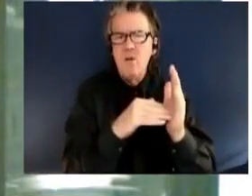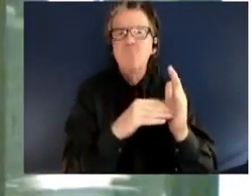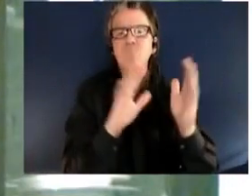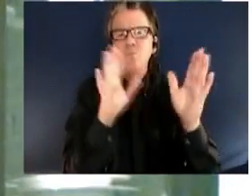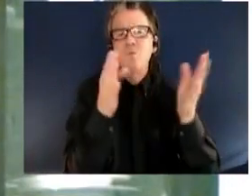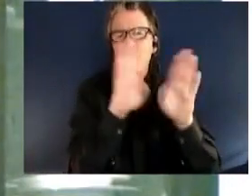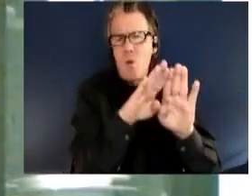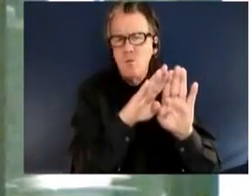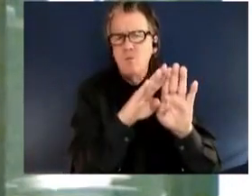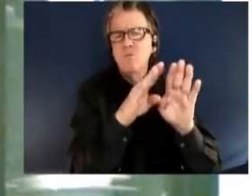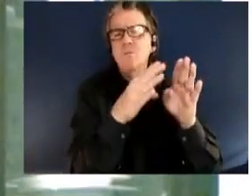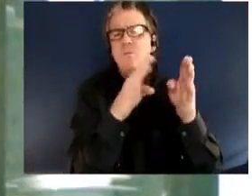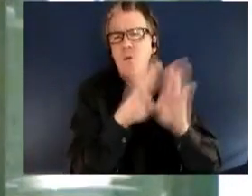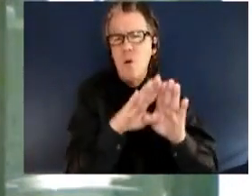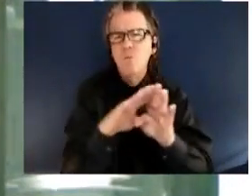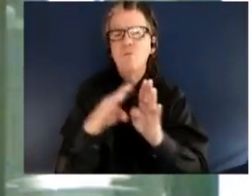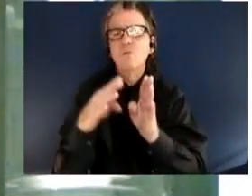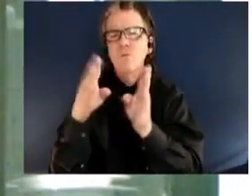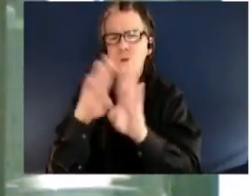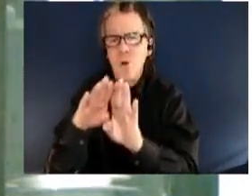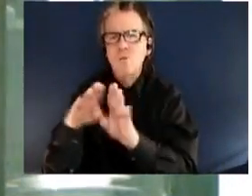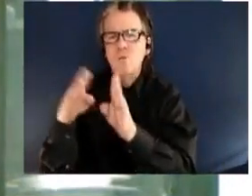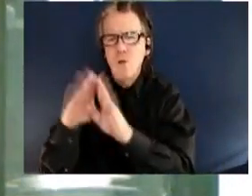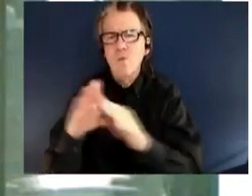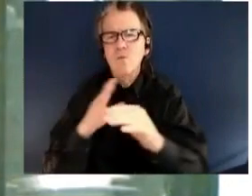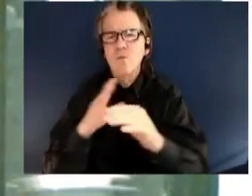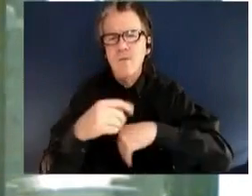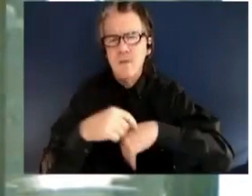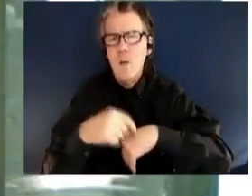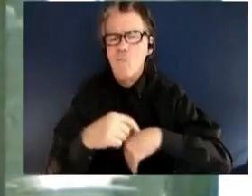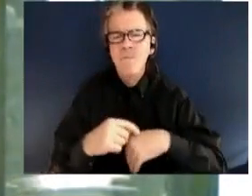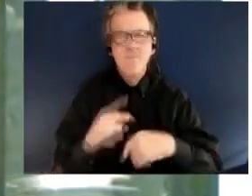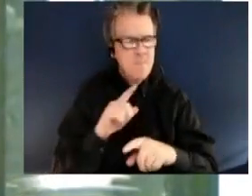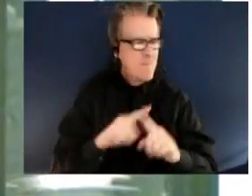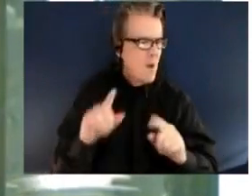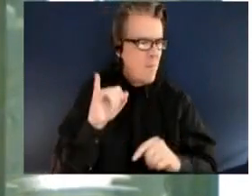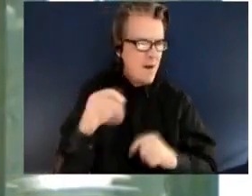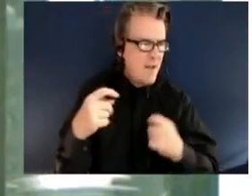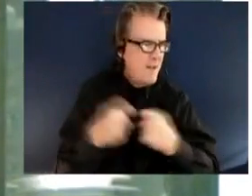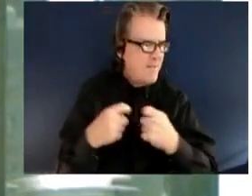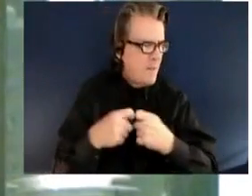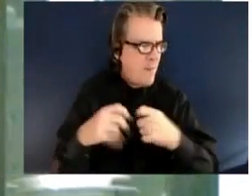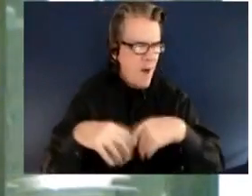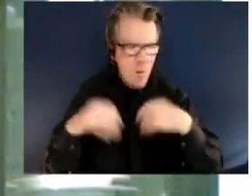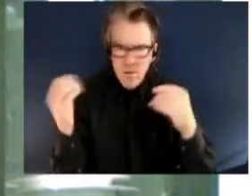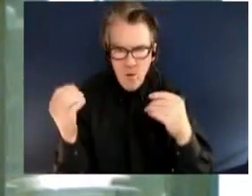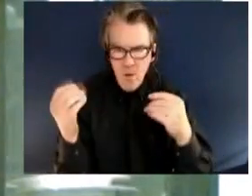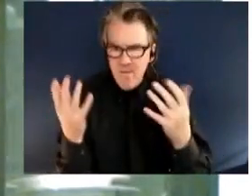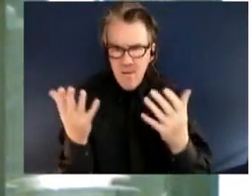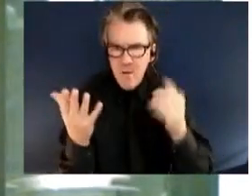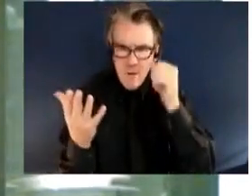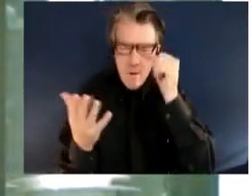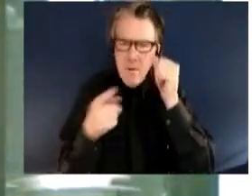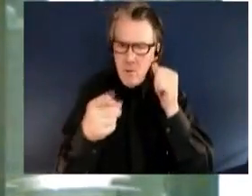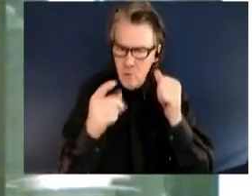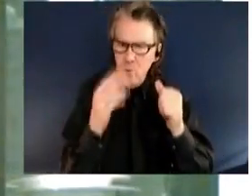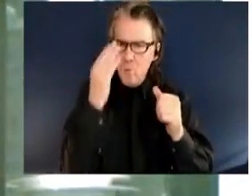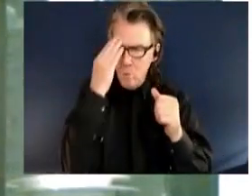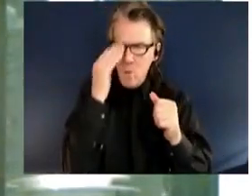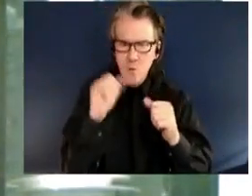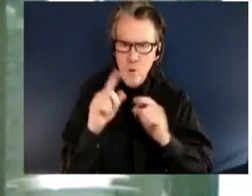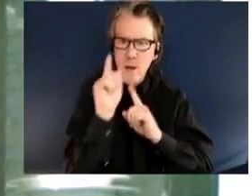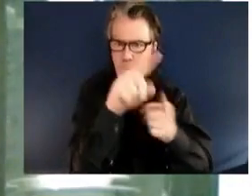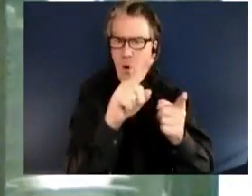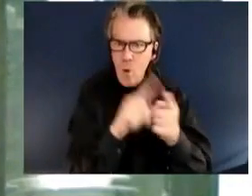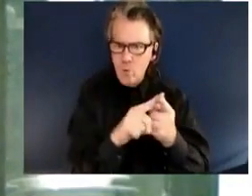rest assured that the CRC or the Community Resource Center that is supporting your area will be open open at 8 a.m. tomorrow. Please come and